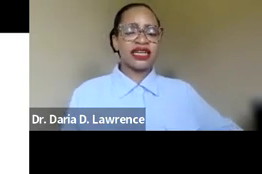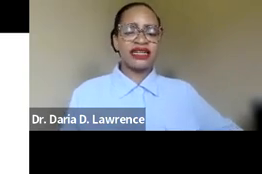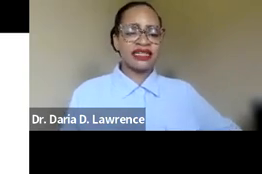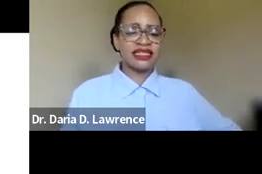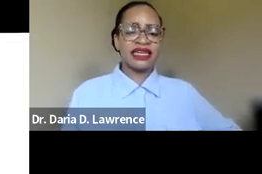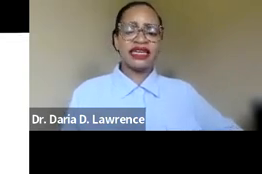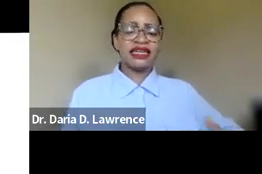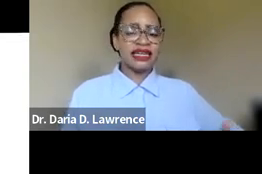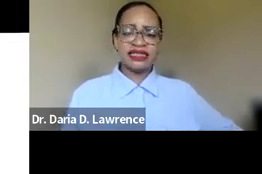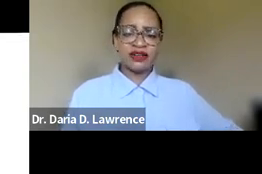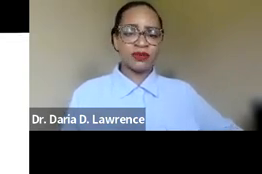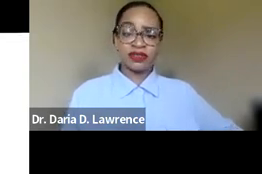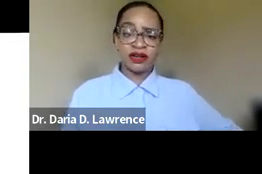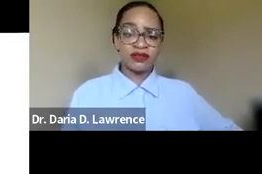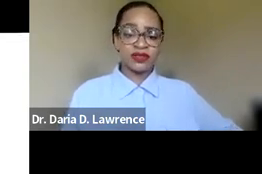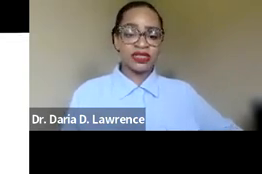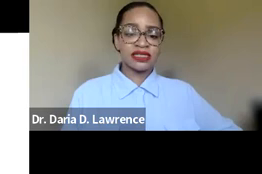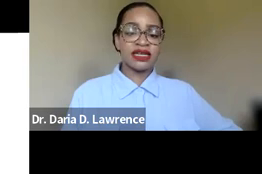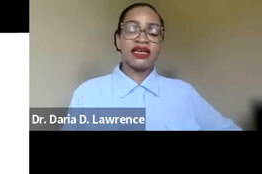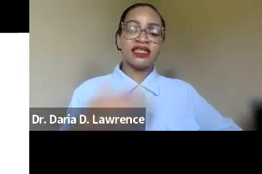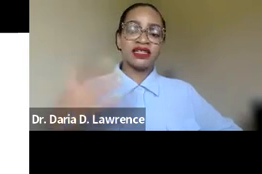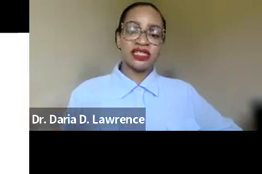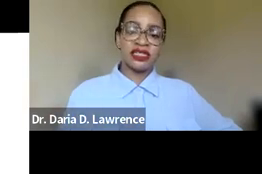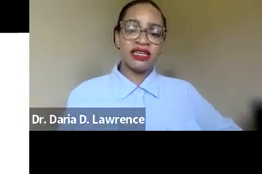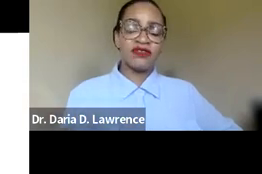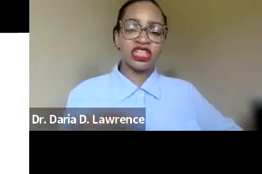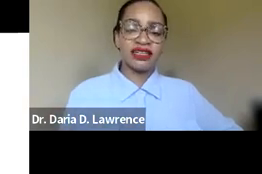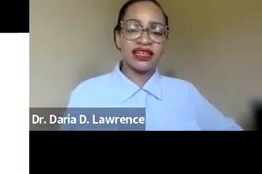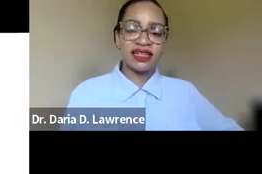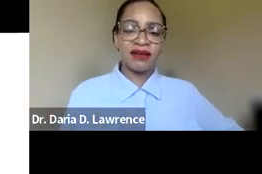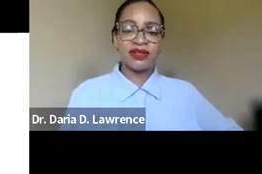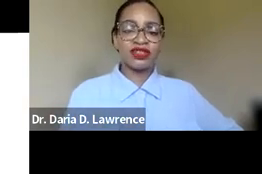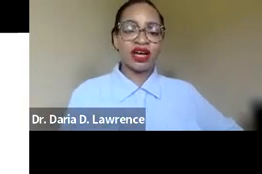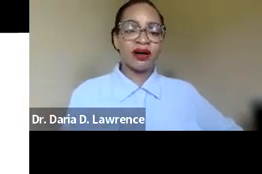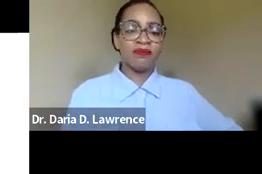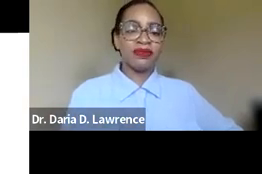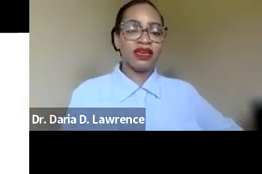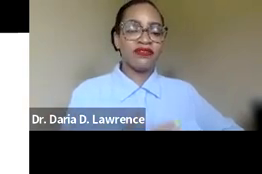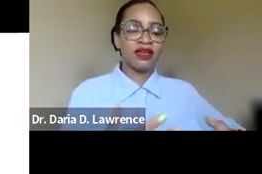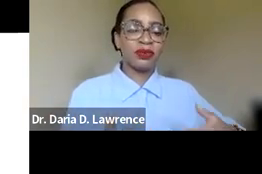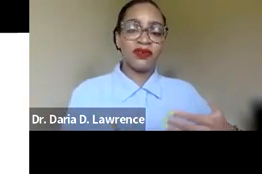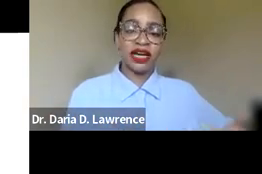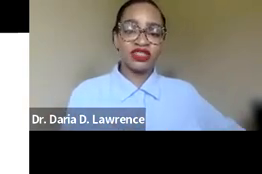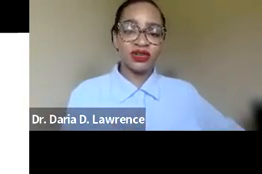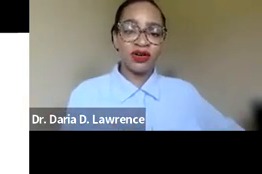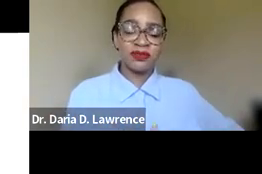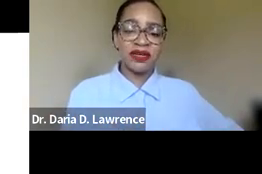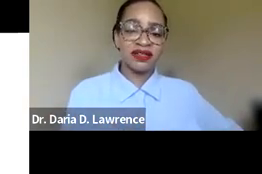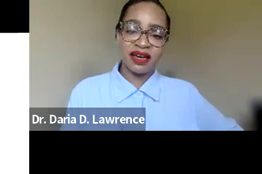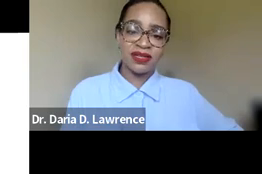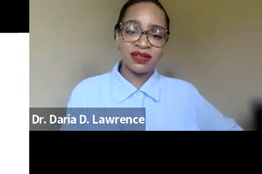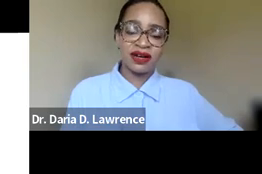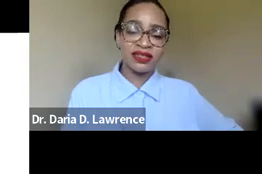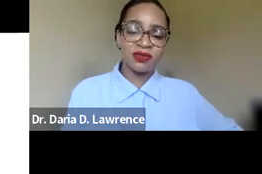and suggest ideas that can get needed data from alternative sources, such as seeing if a child is on time to their job. If the pre-vocational goal is